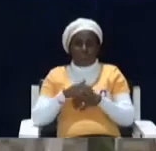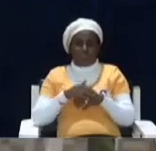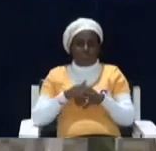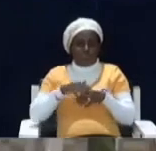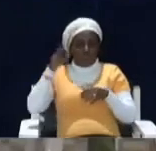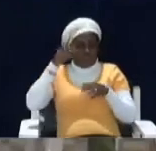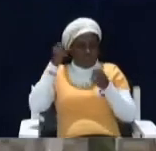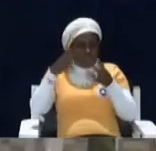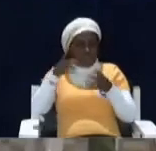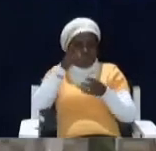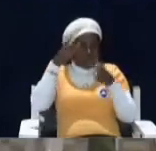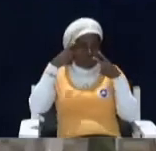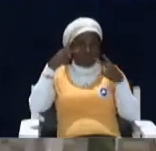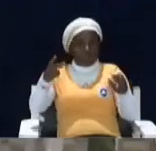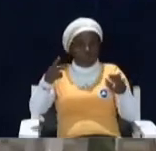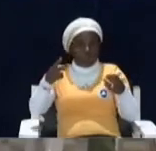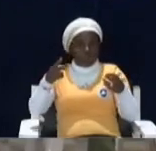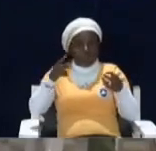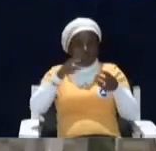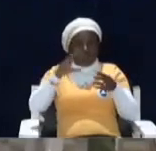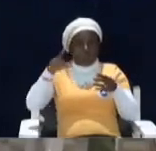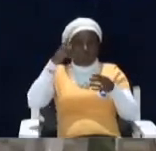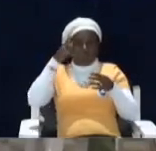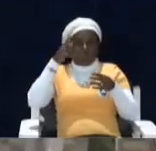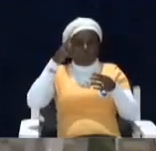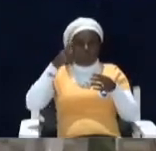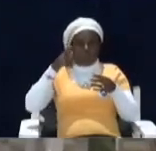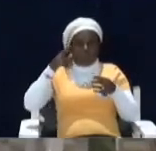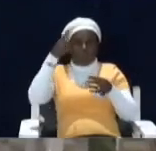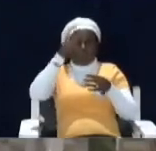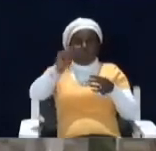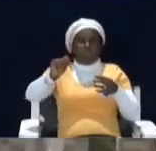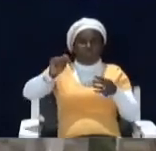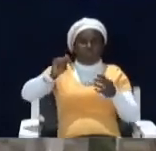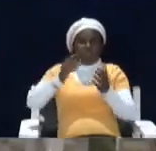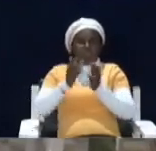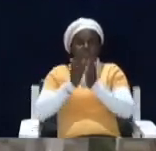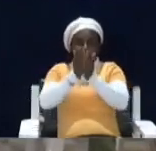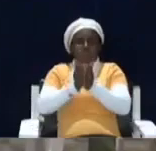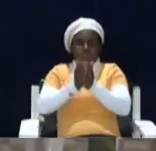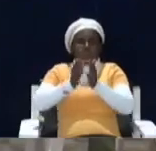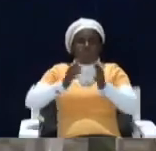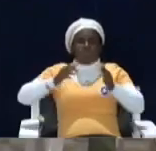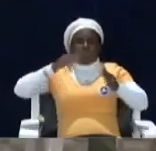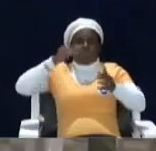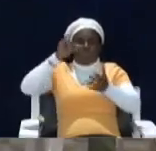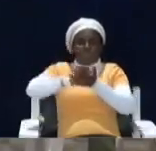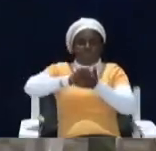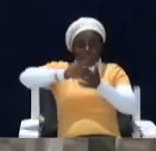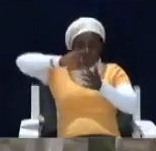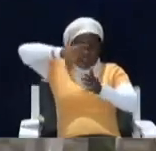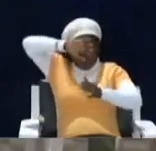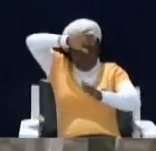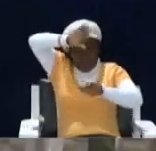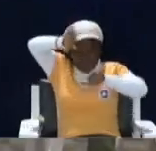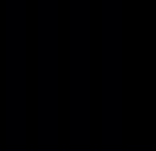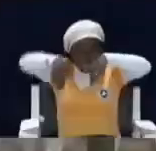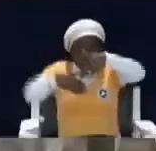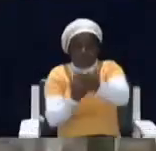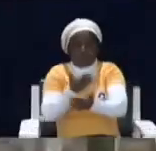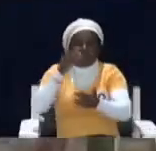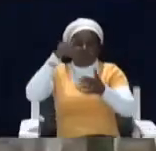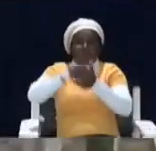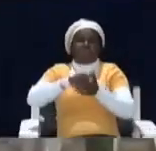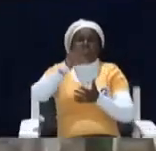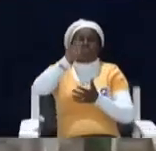net, that rig that capsized in Delta State, my husband was among them. The